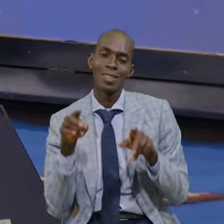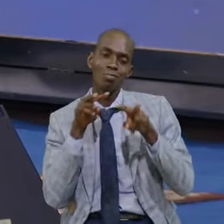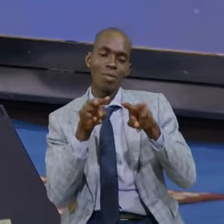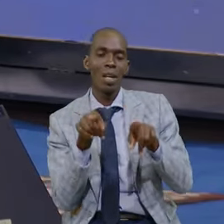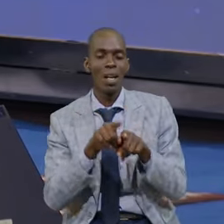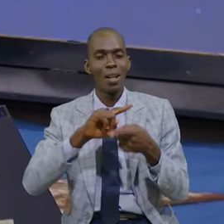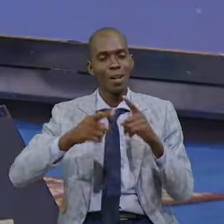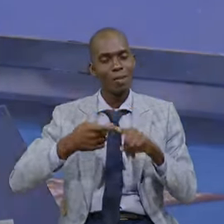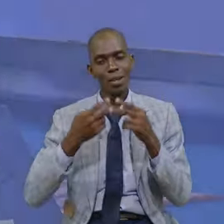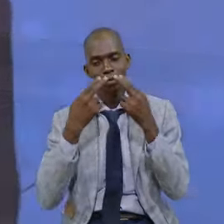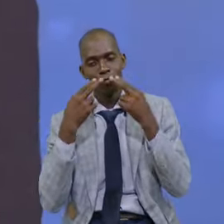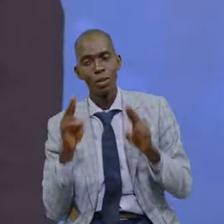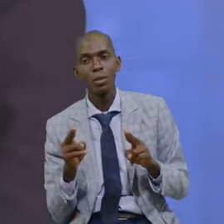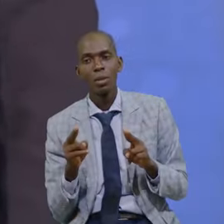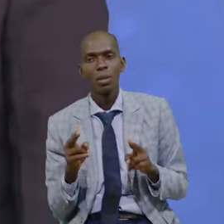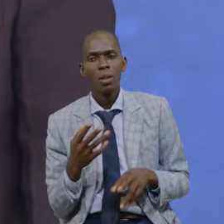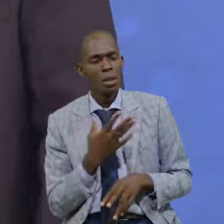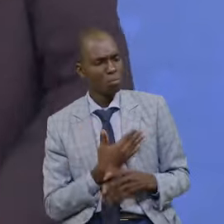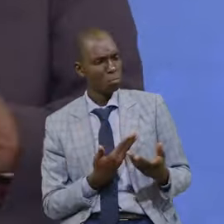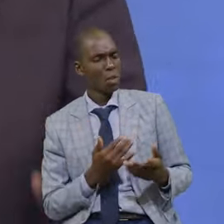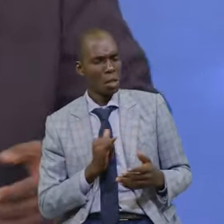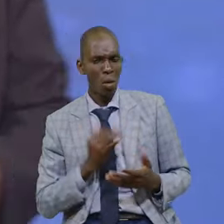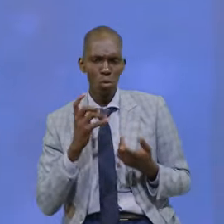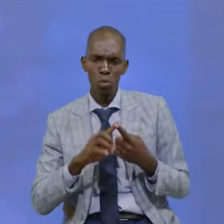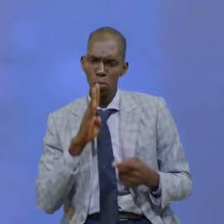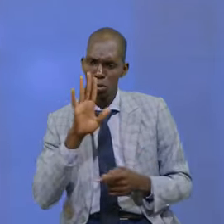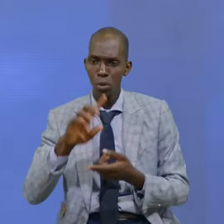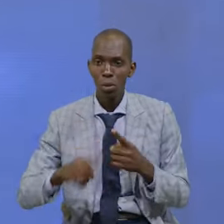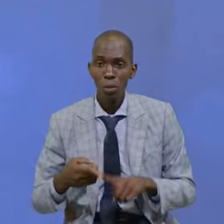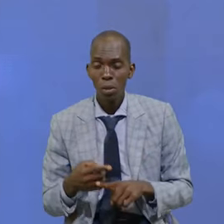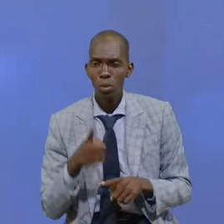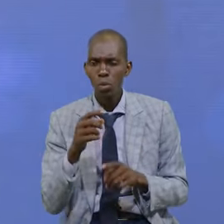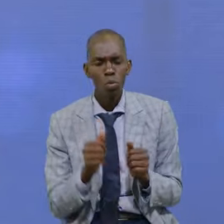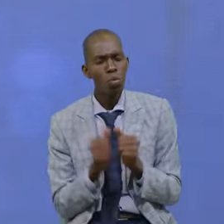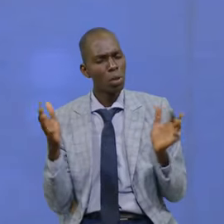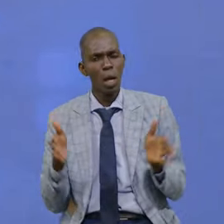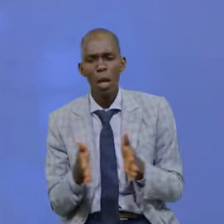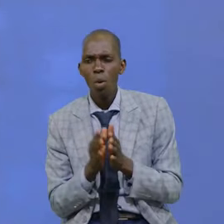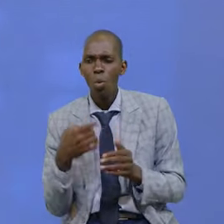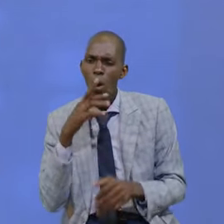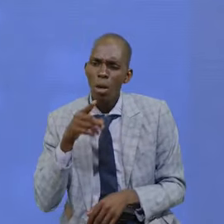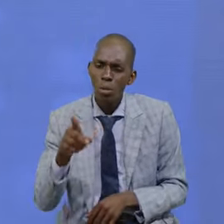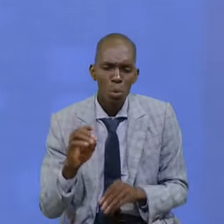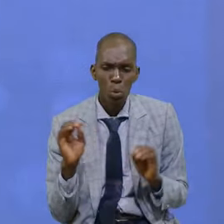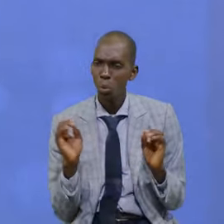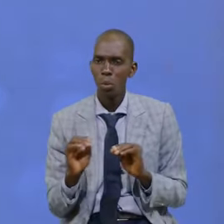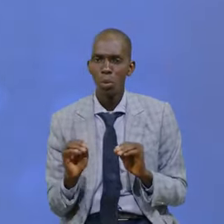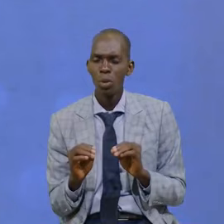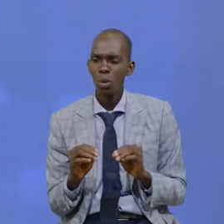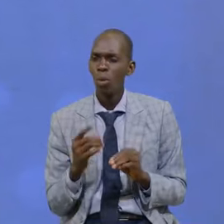and he says, I'll be your friend, without asking, who are you? What do you